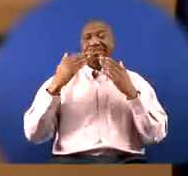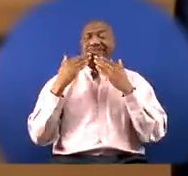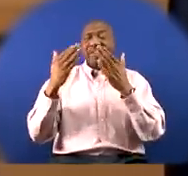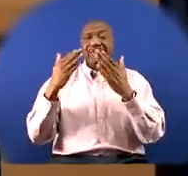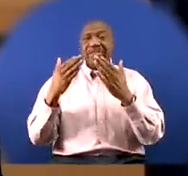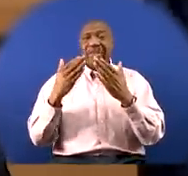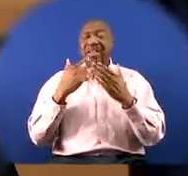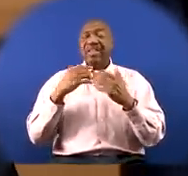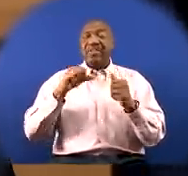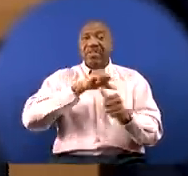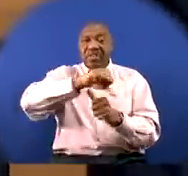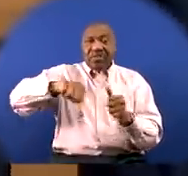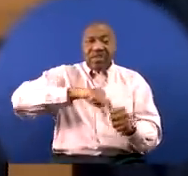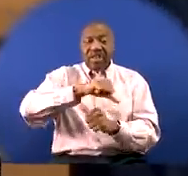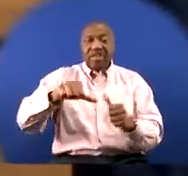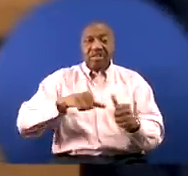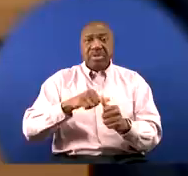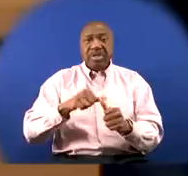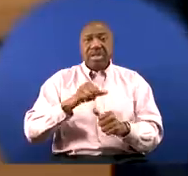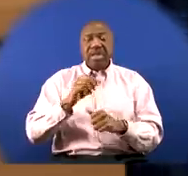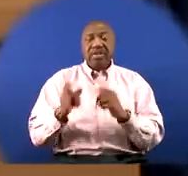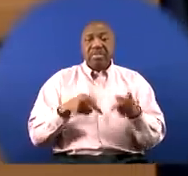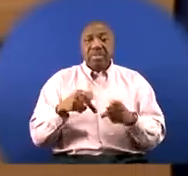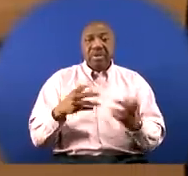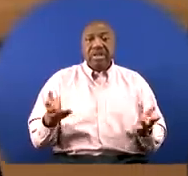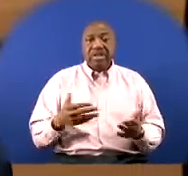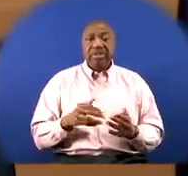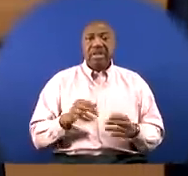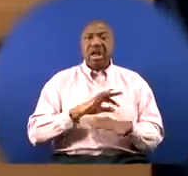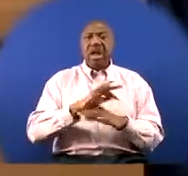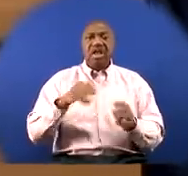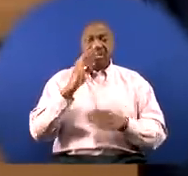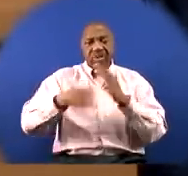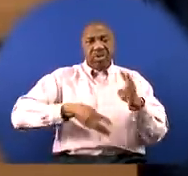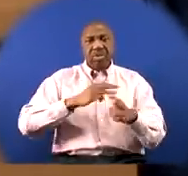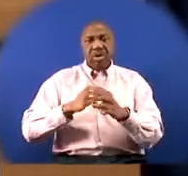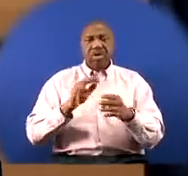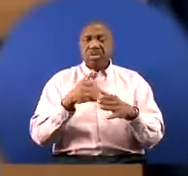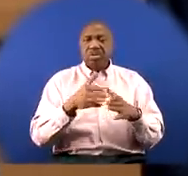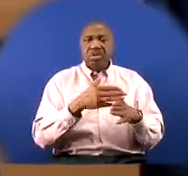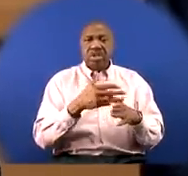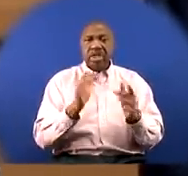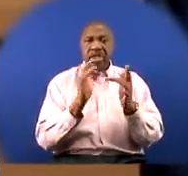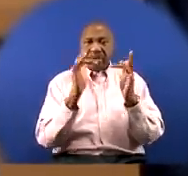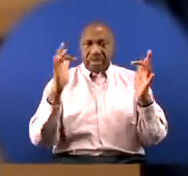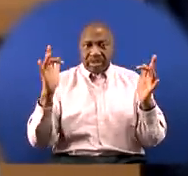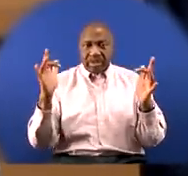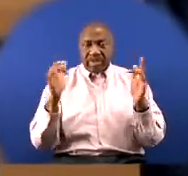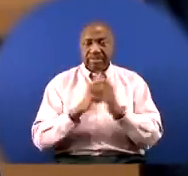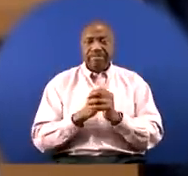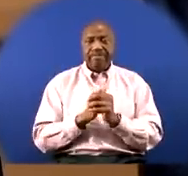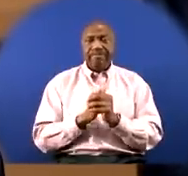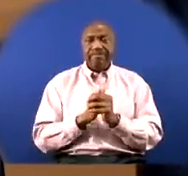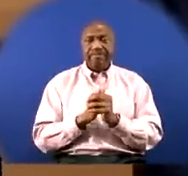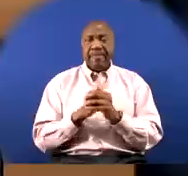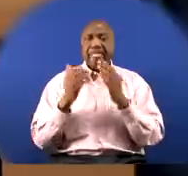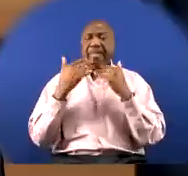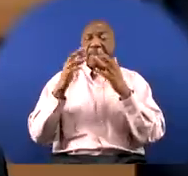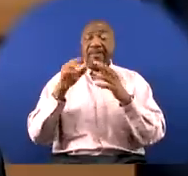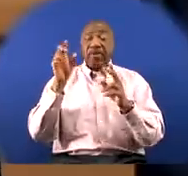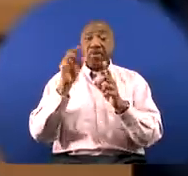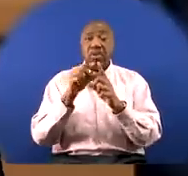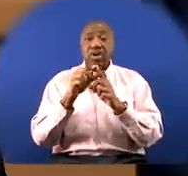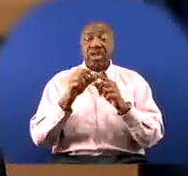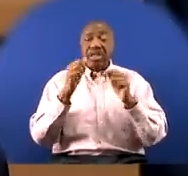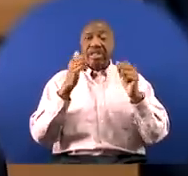the fellowship of the saints in this room today. Thank you for those all around the world who shared in worship with us today. Thank you for your word that